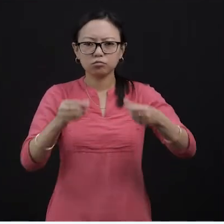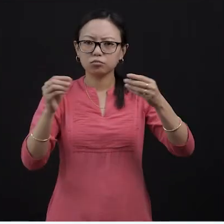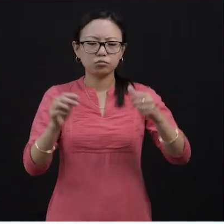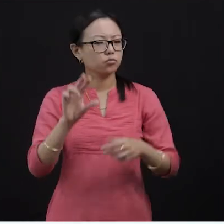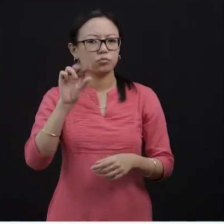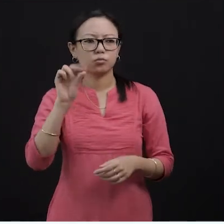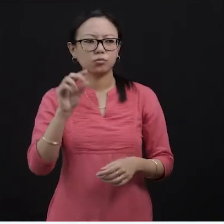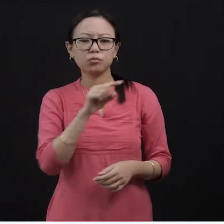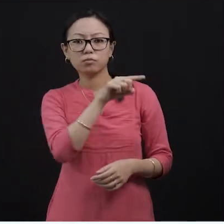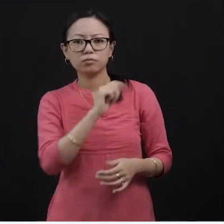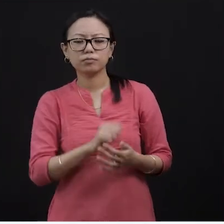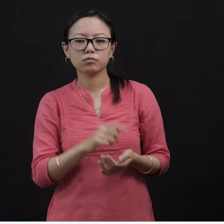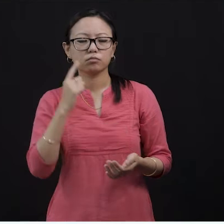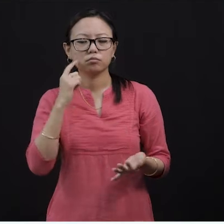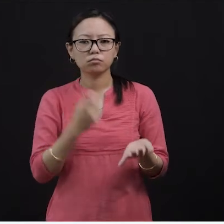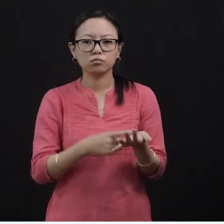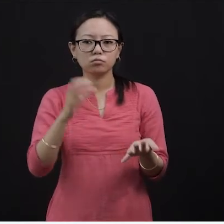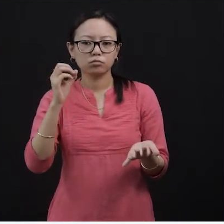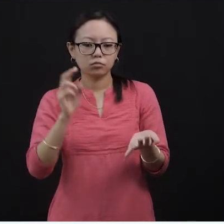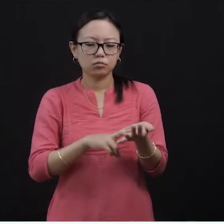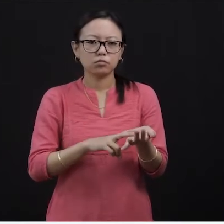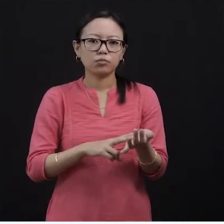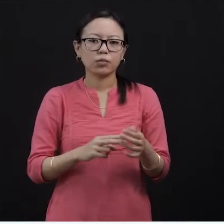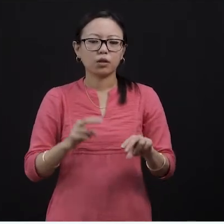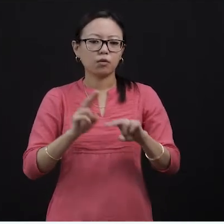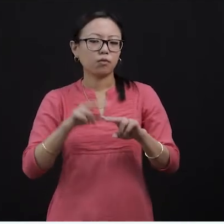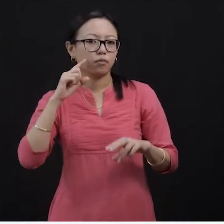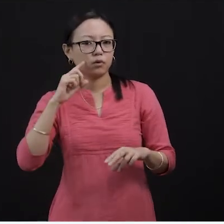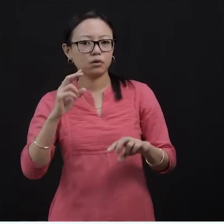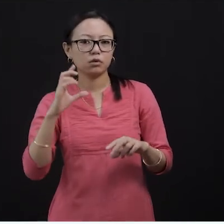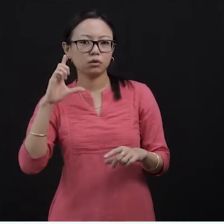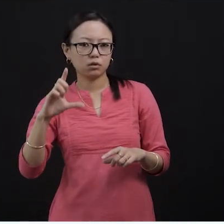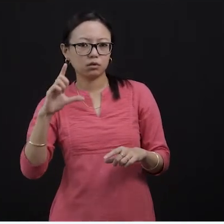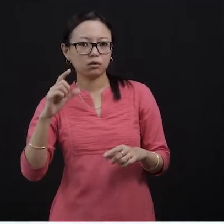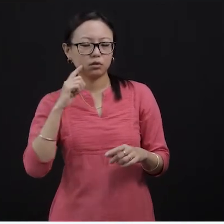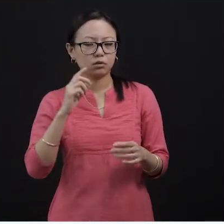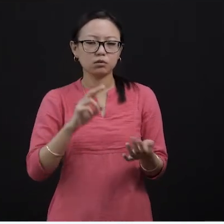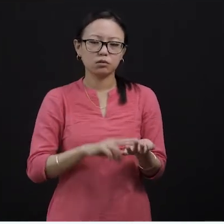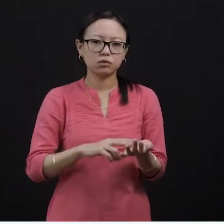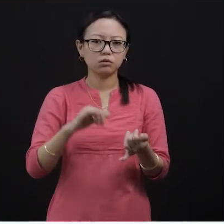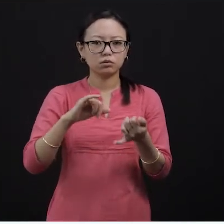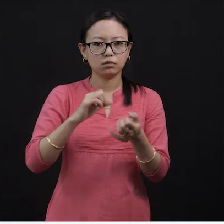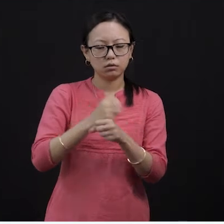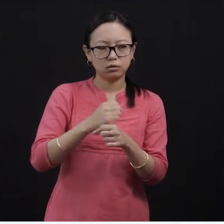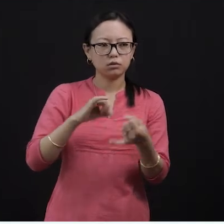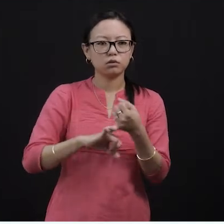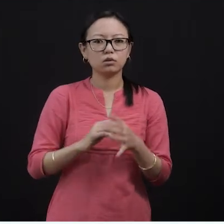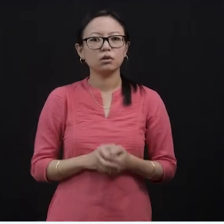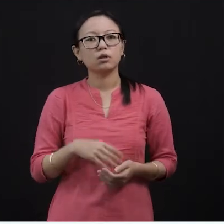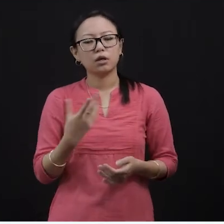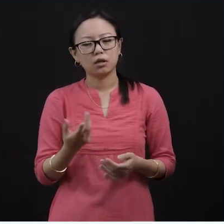call iron fillings. And we need a magnet. Okay, we need a magnet, bar